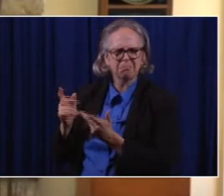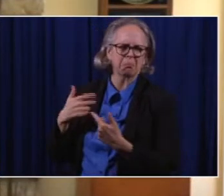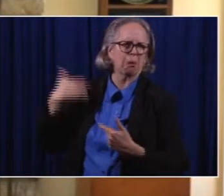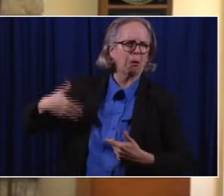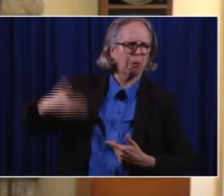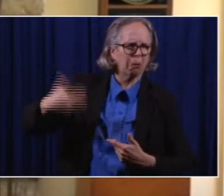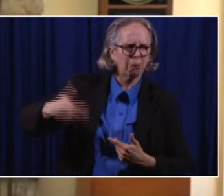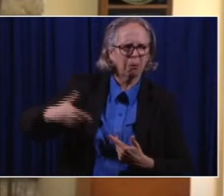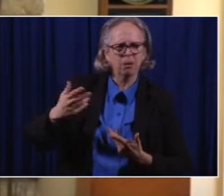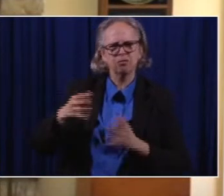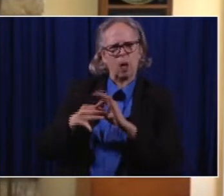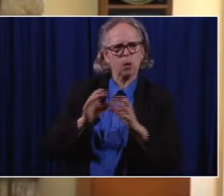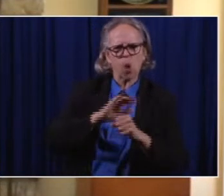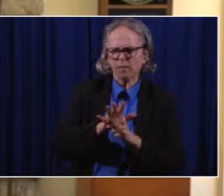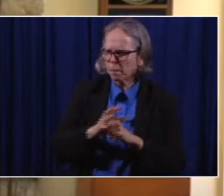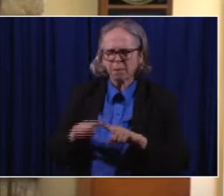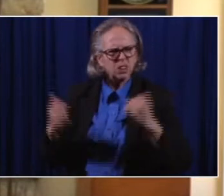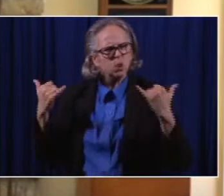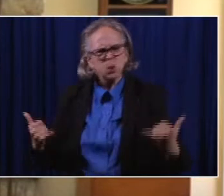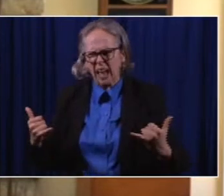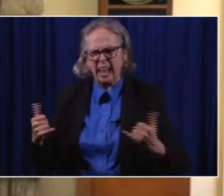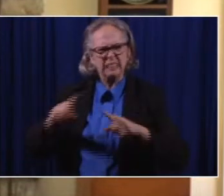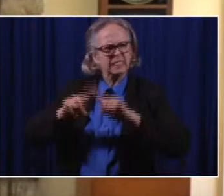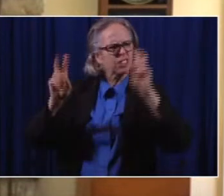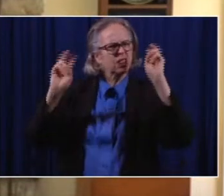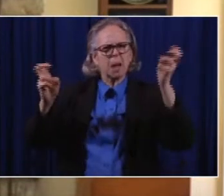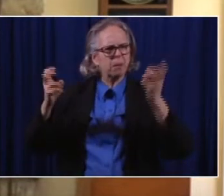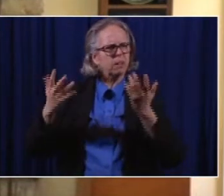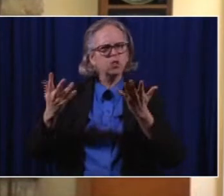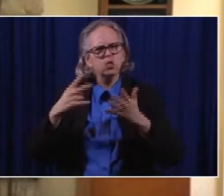little bit about what happened yesterday.